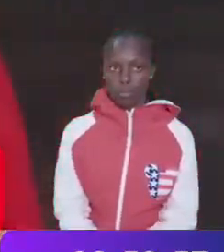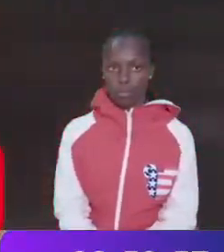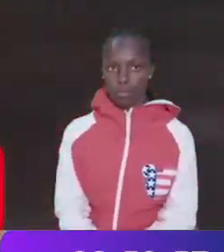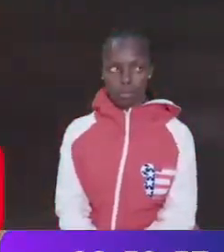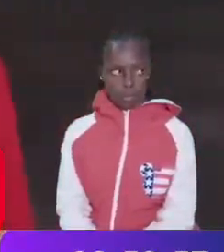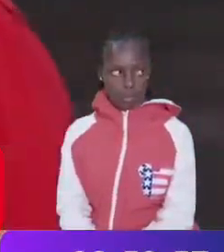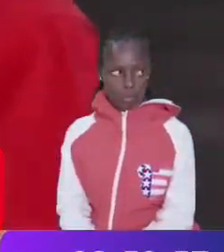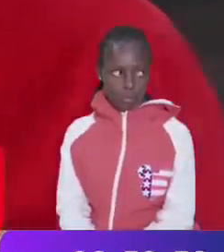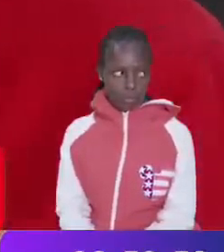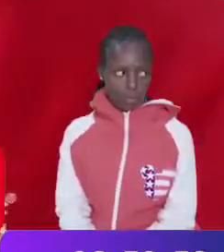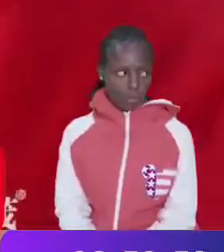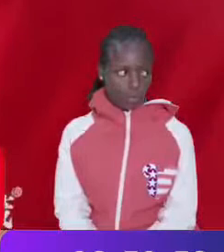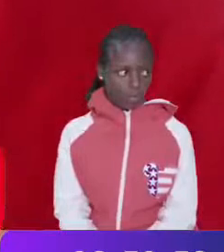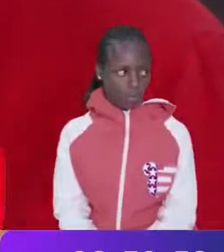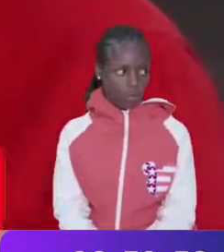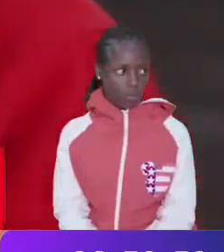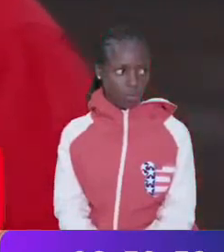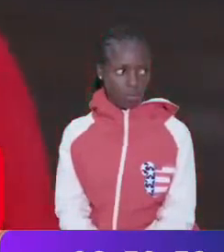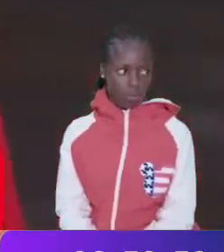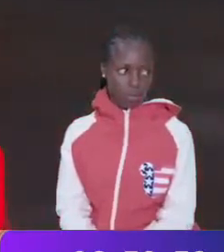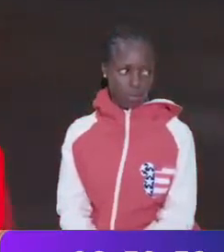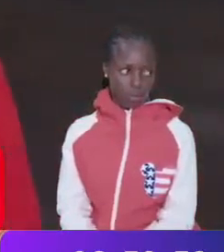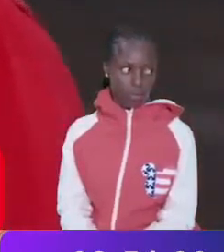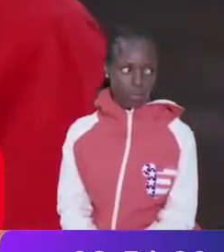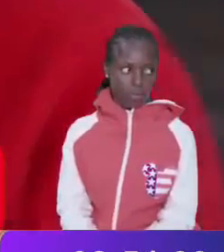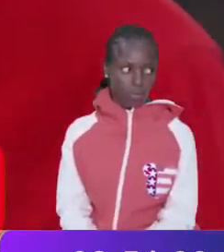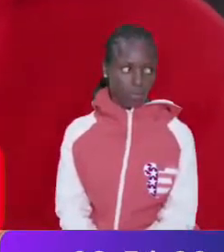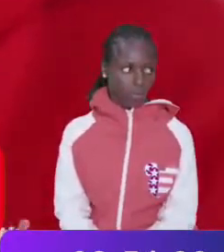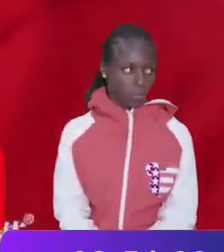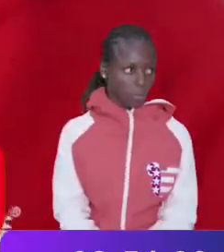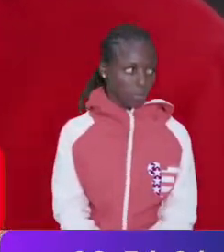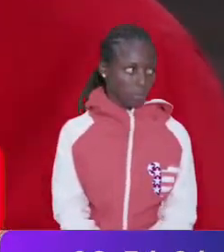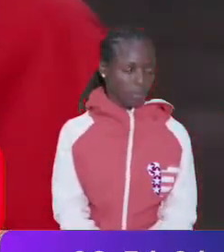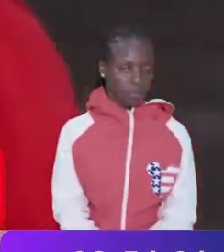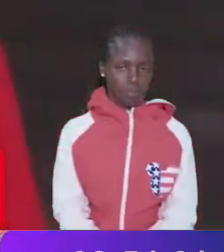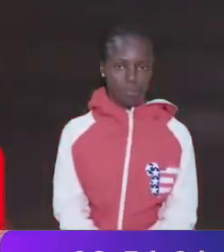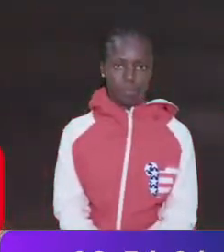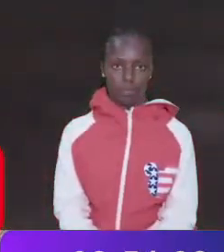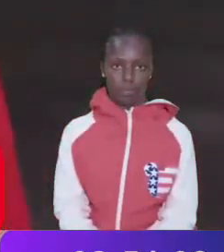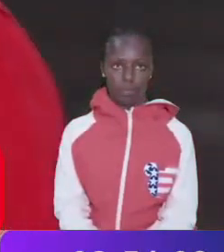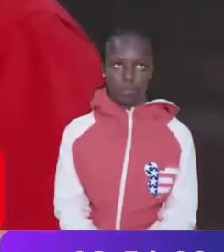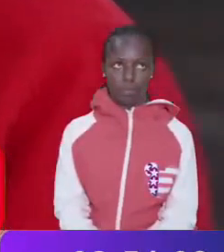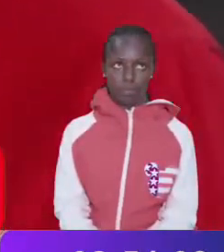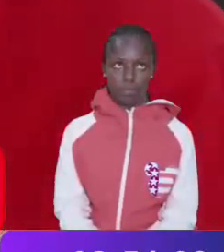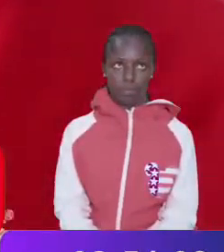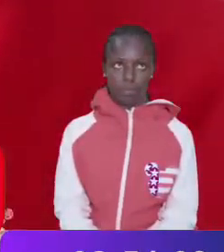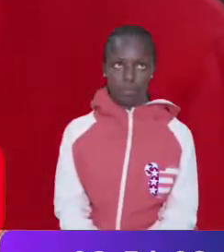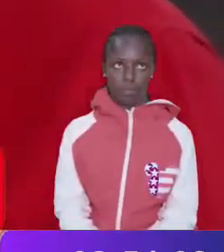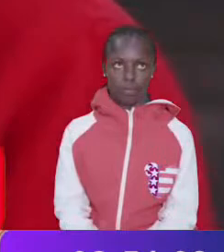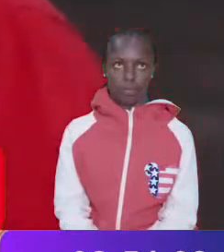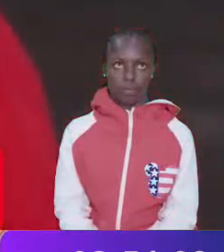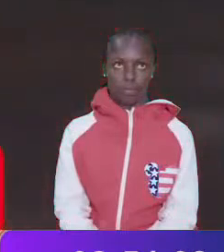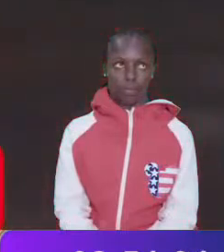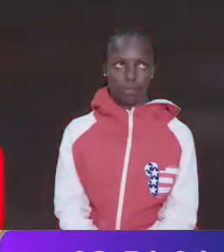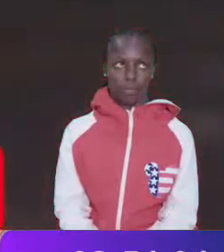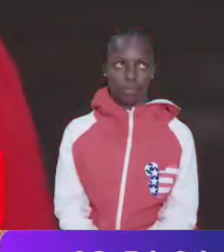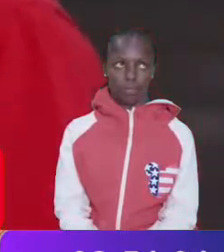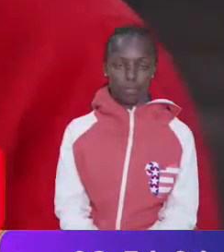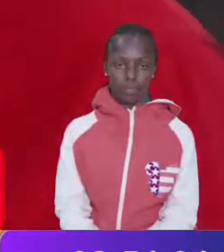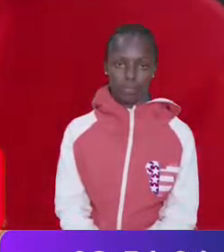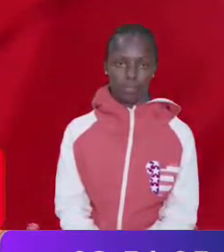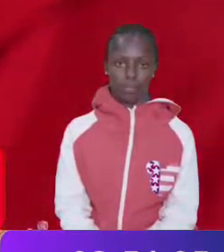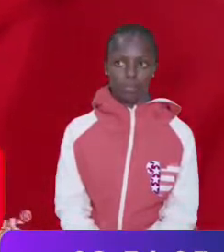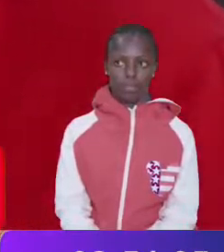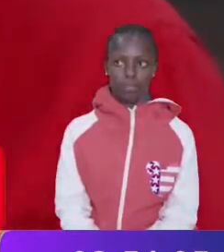him. For indeed, kwa hakika wakupewa sifa ni wewe, wakuabudiwa ni wewe. Hakuna mwingine